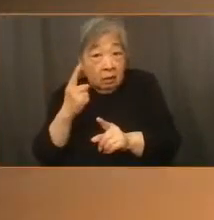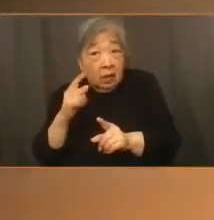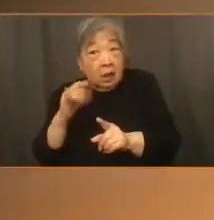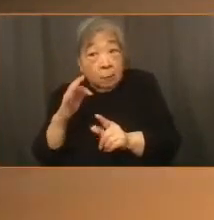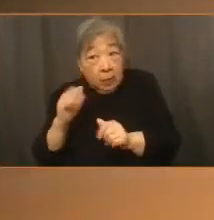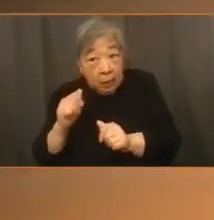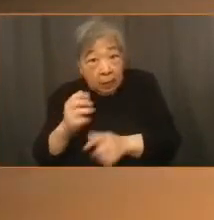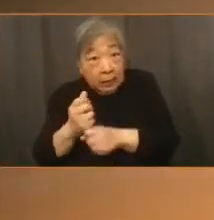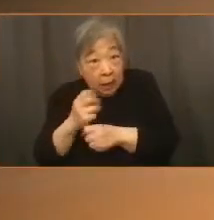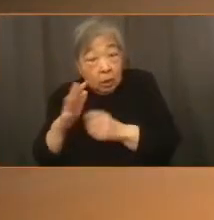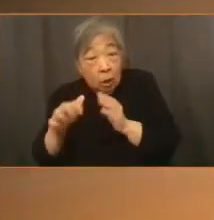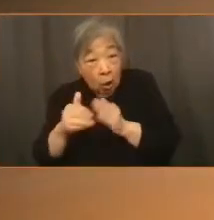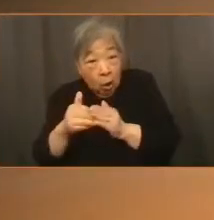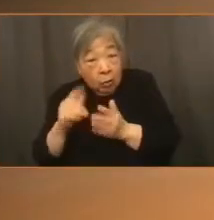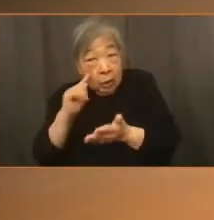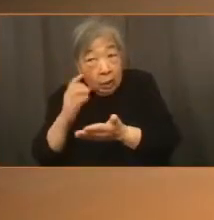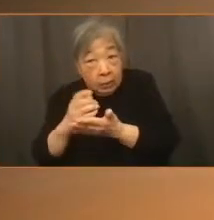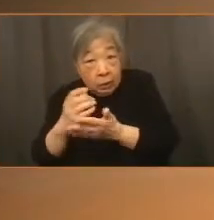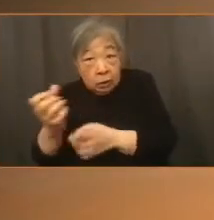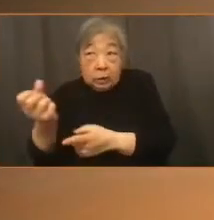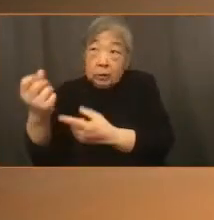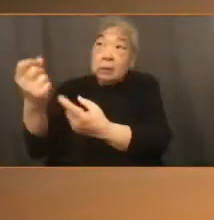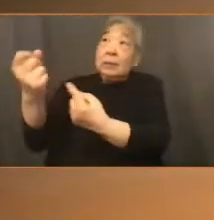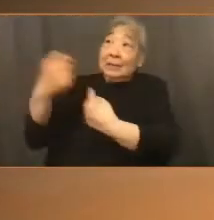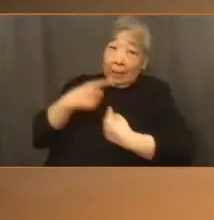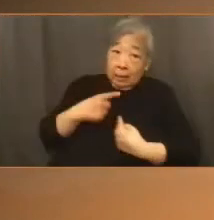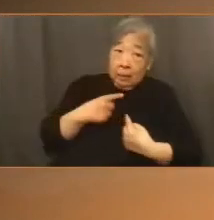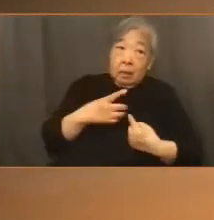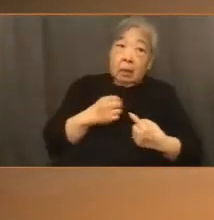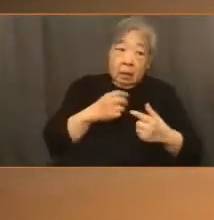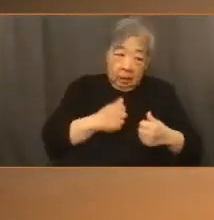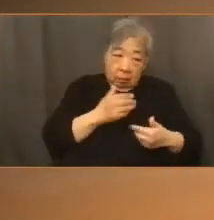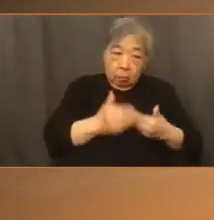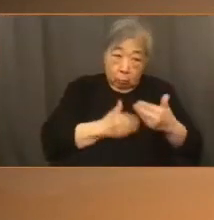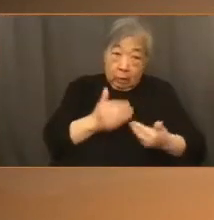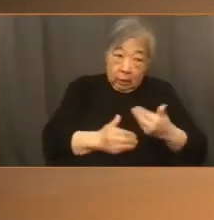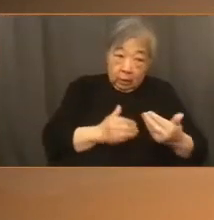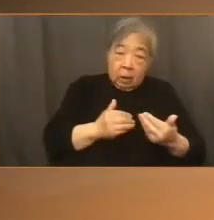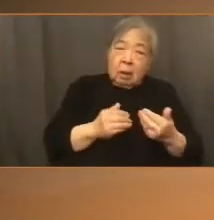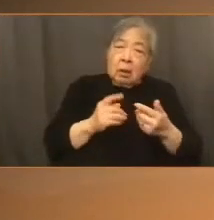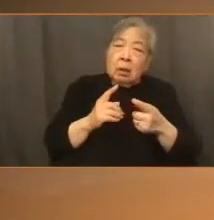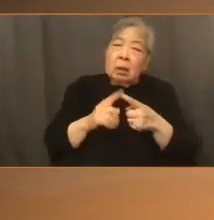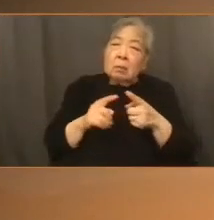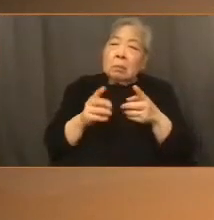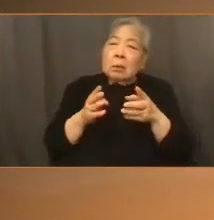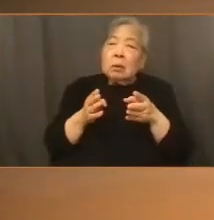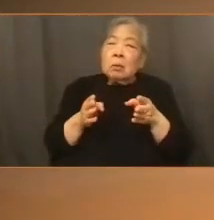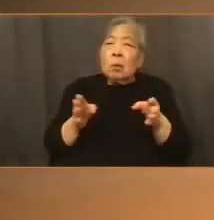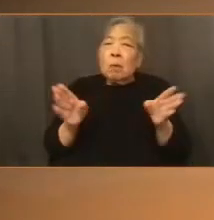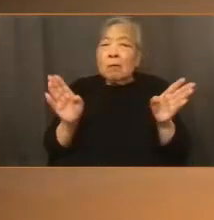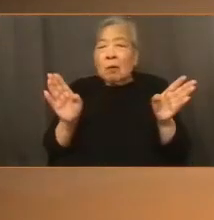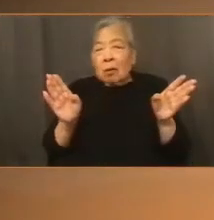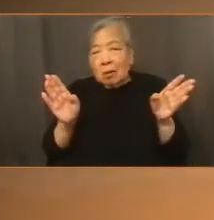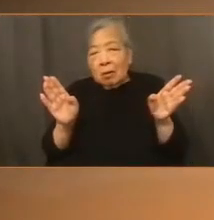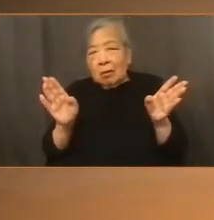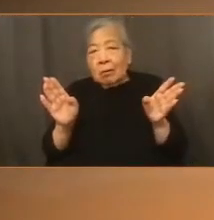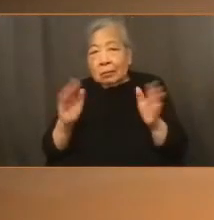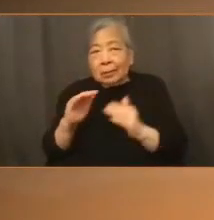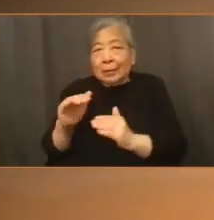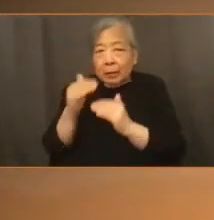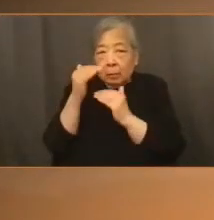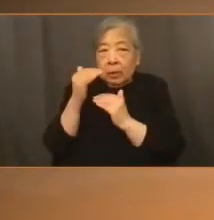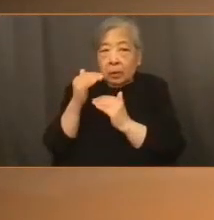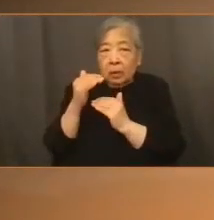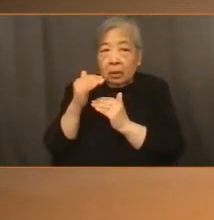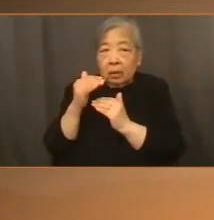and process them in that way. But we're overall kind of restricted by